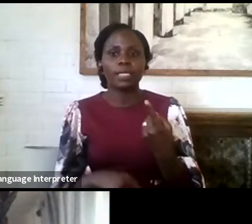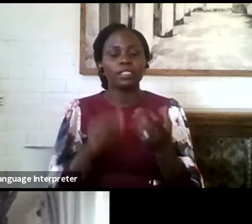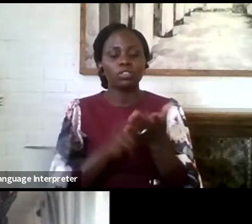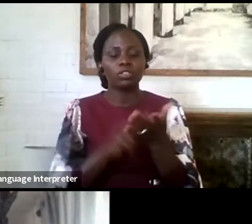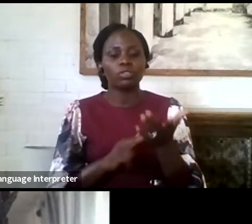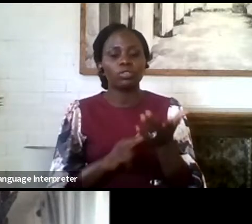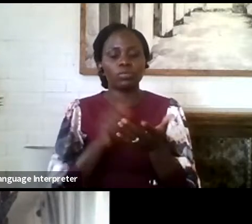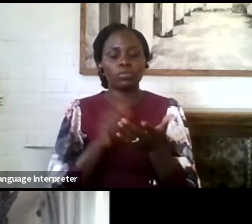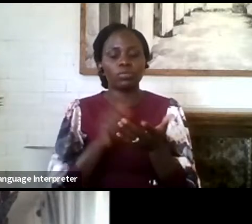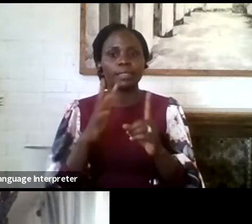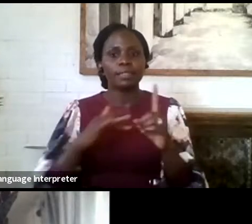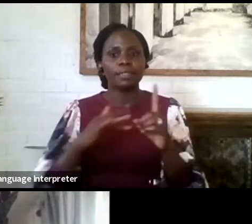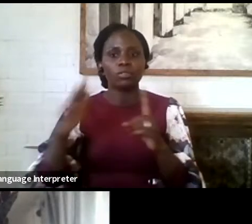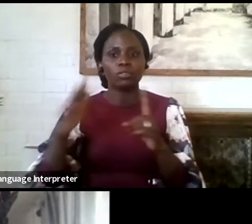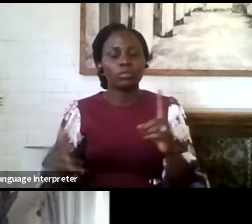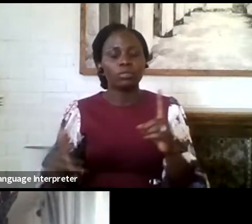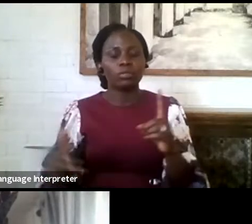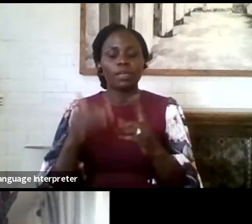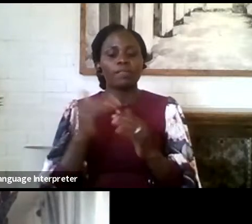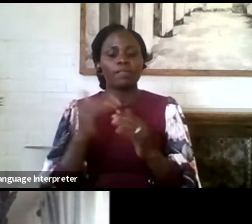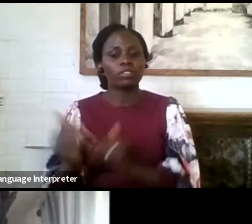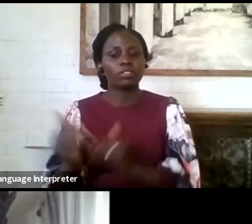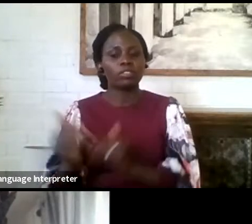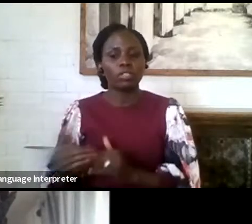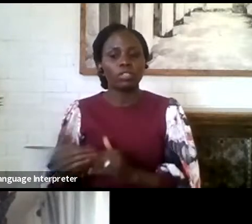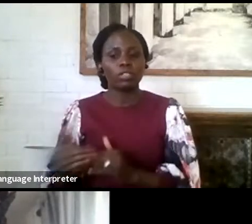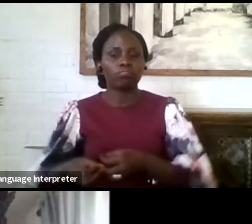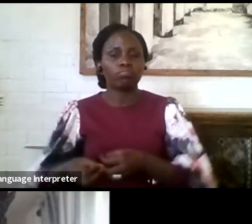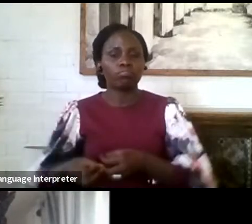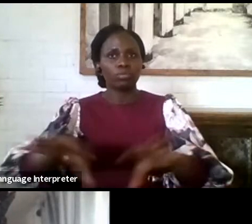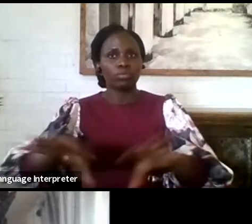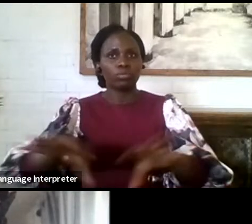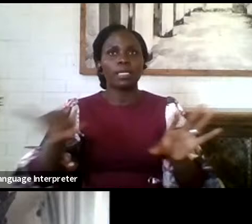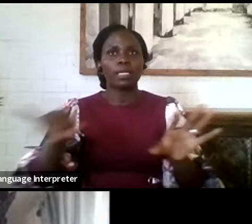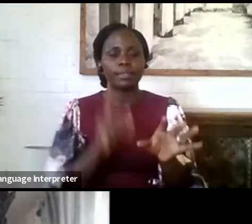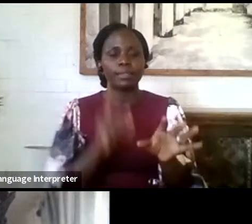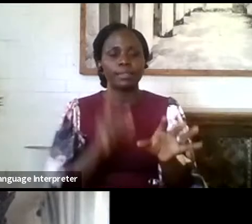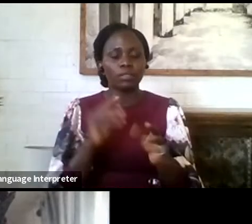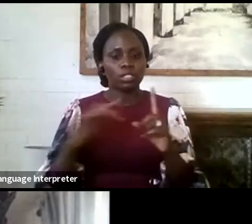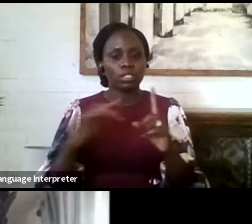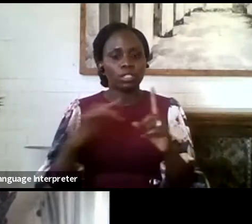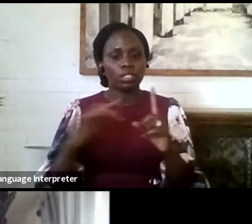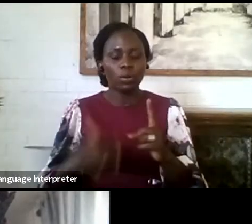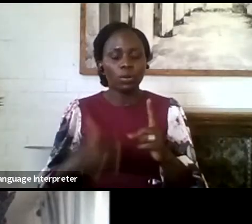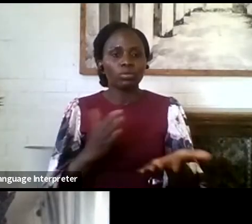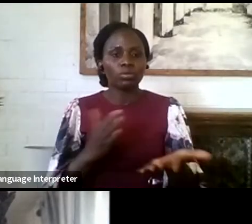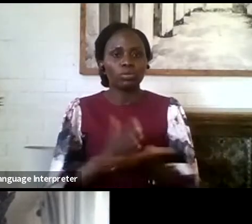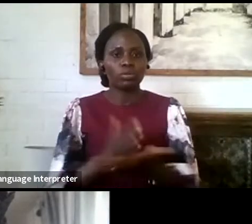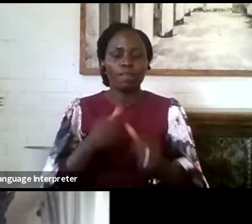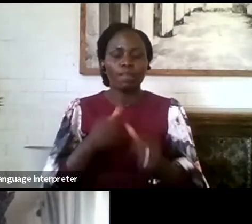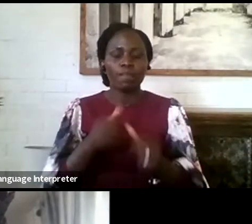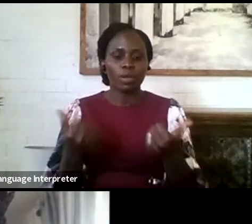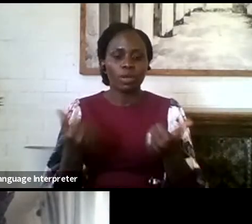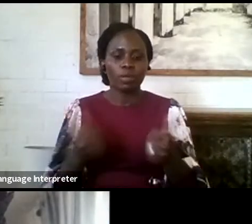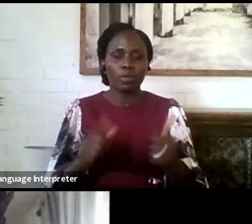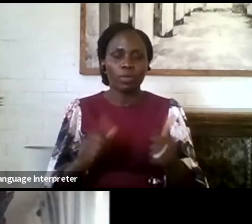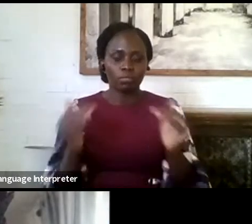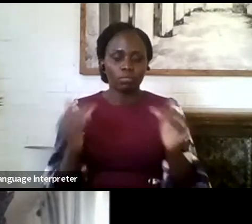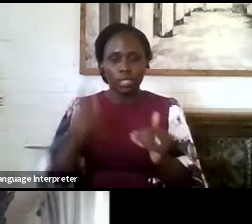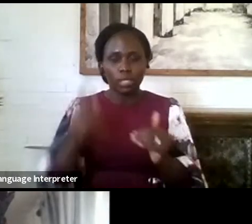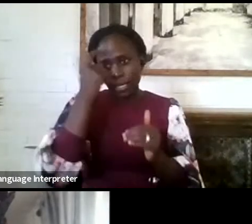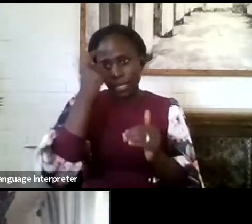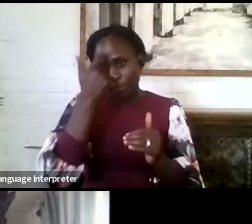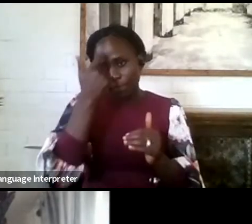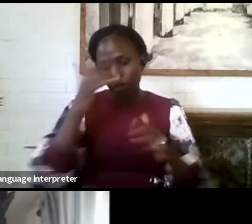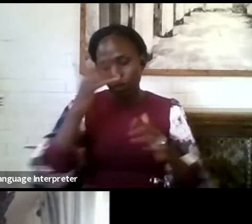identity systems. In the absence of the appropriate infrastructure and skills, governments or policymakers risk low adoption